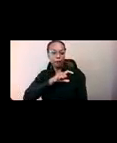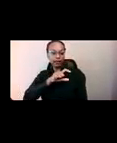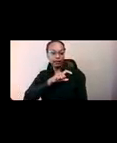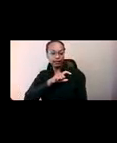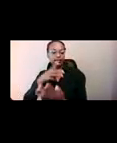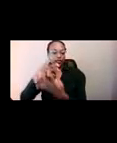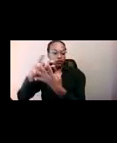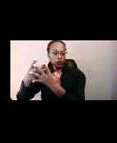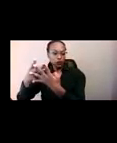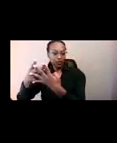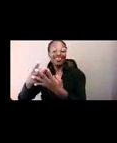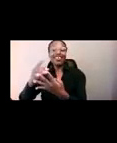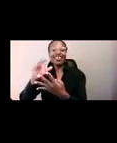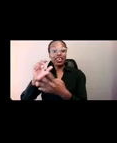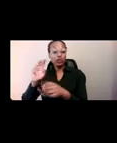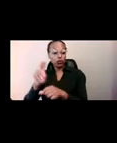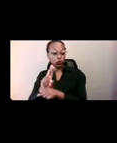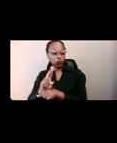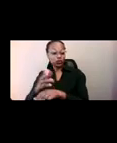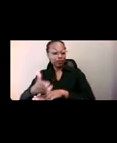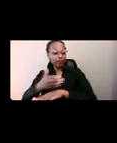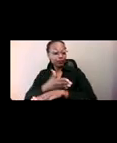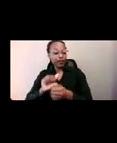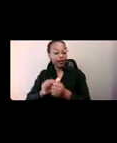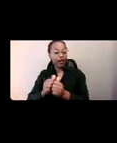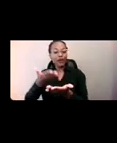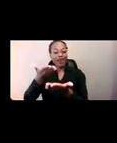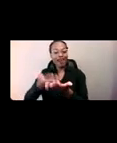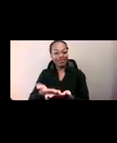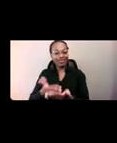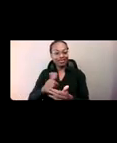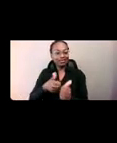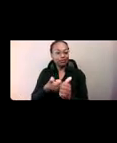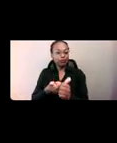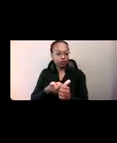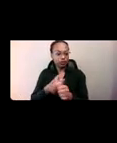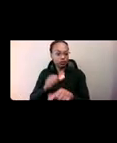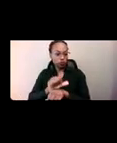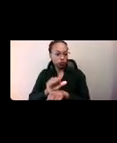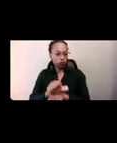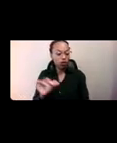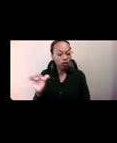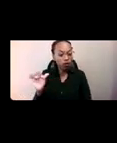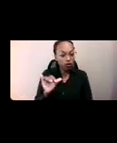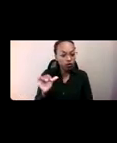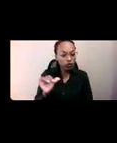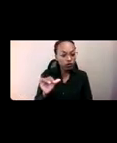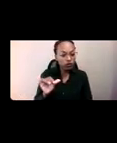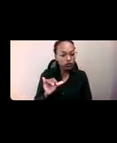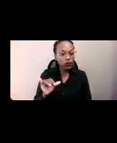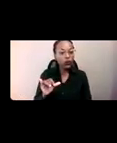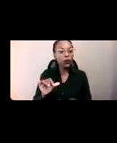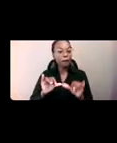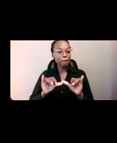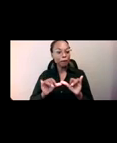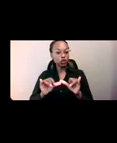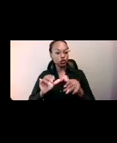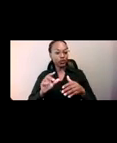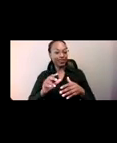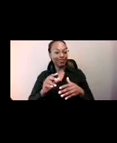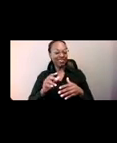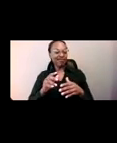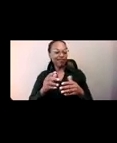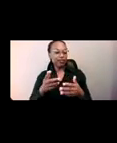evidence-based, and that invest significant resources in meeting the needs of communities. This past year, we have